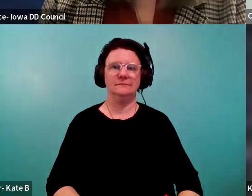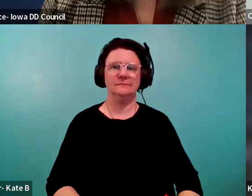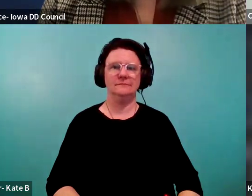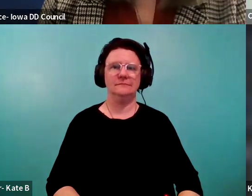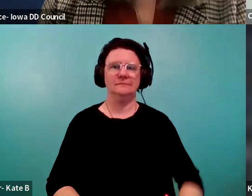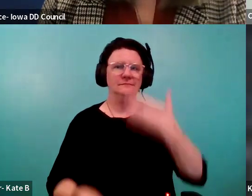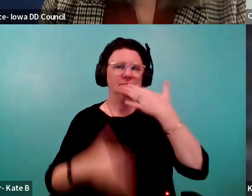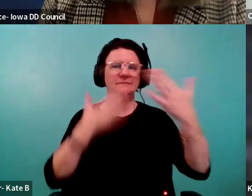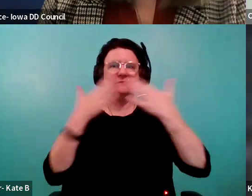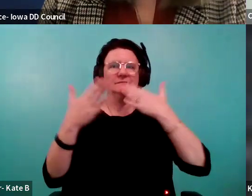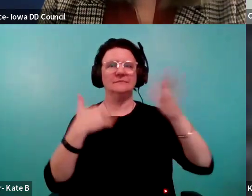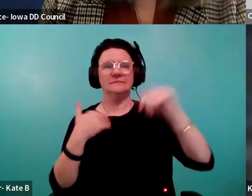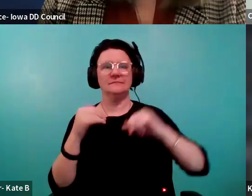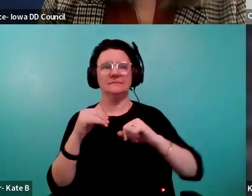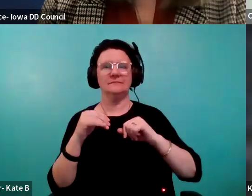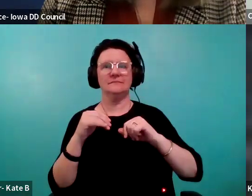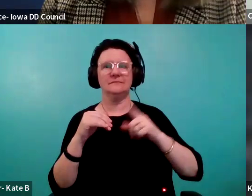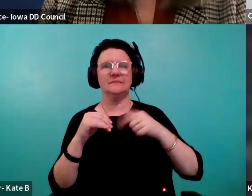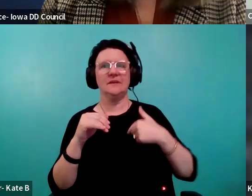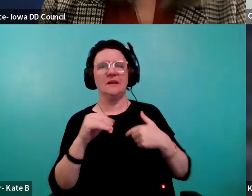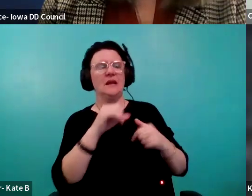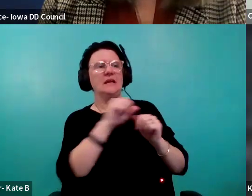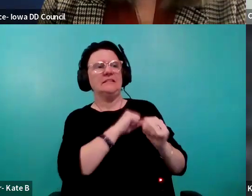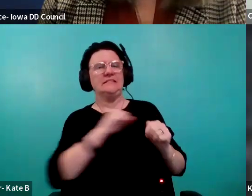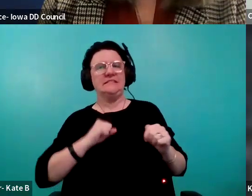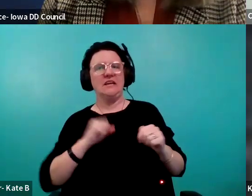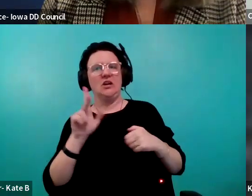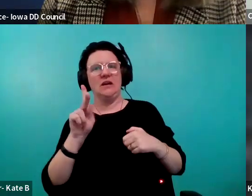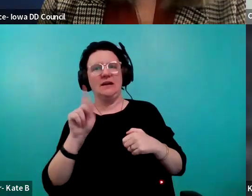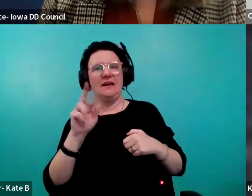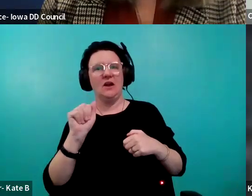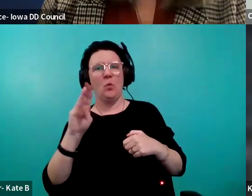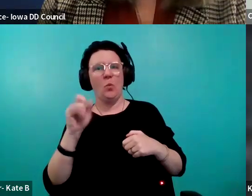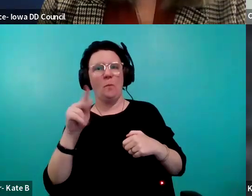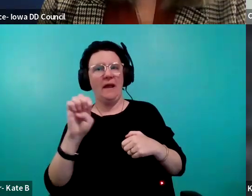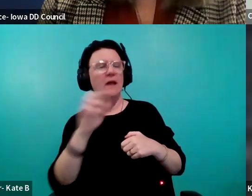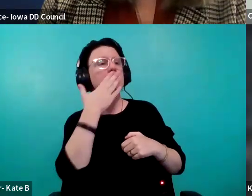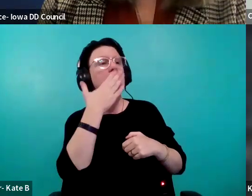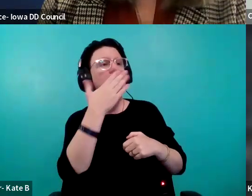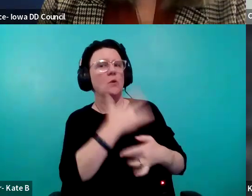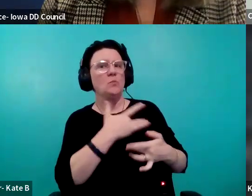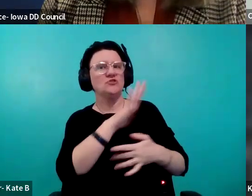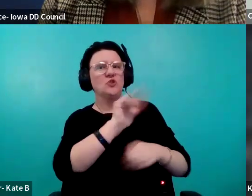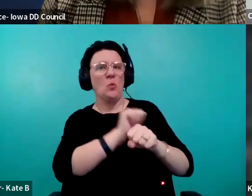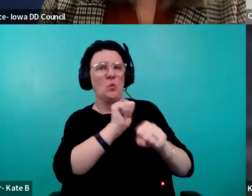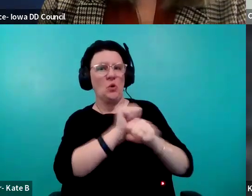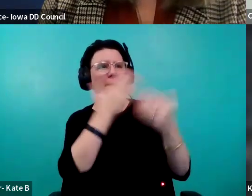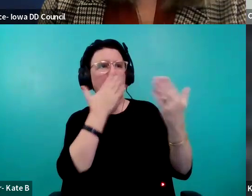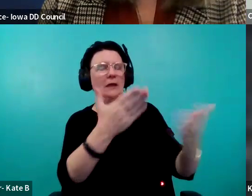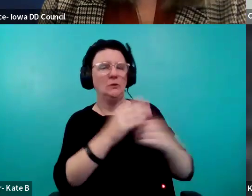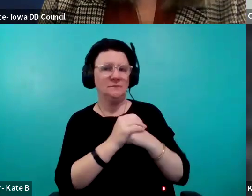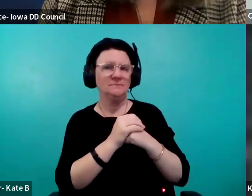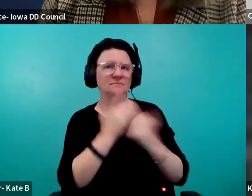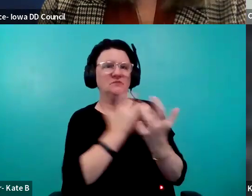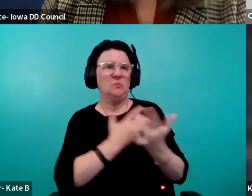Okay, well, thank you. Senator Kara Wormy. I'll just echo again with the thank you and appreciating the personal stories.